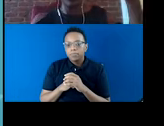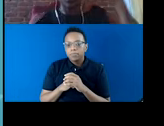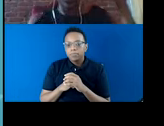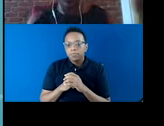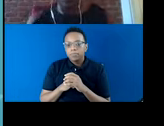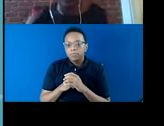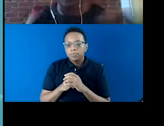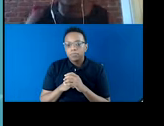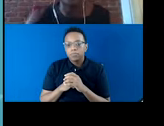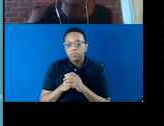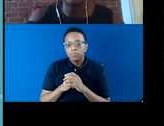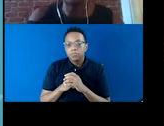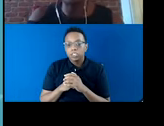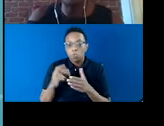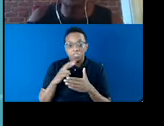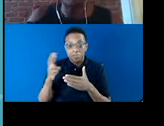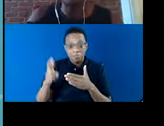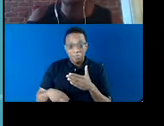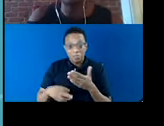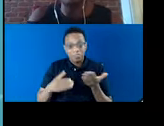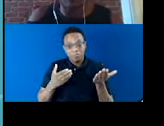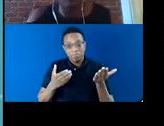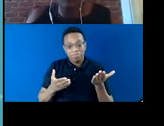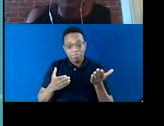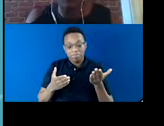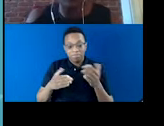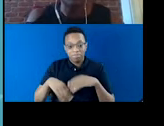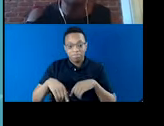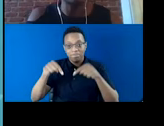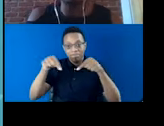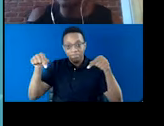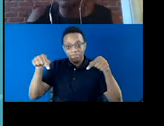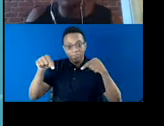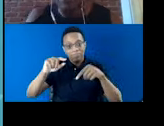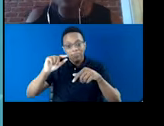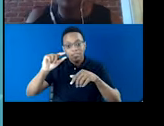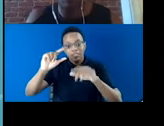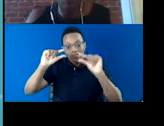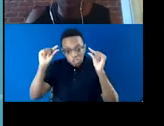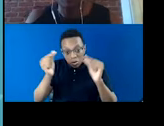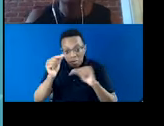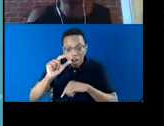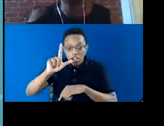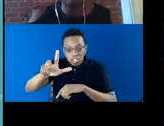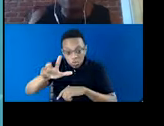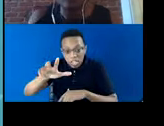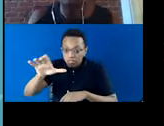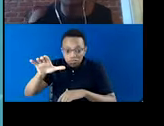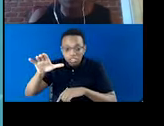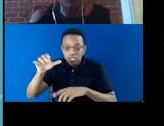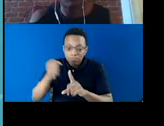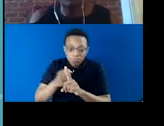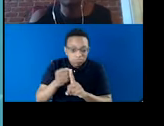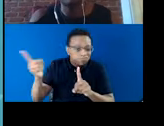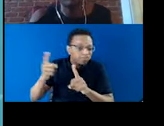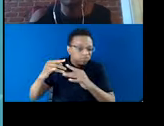here are the results of a group of about 300 totally random people. The vast